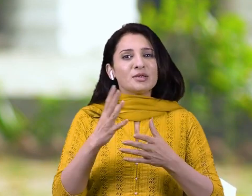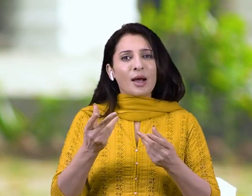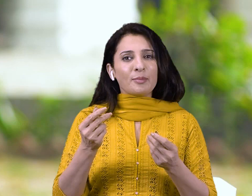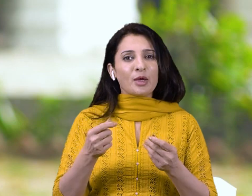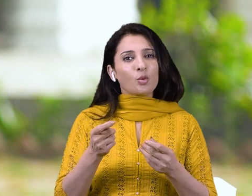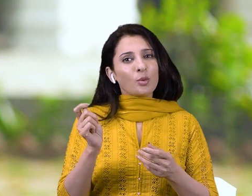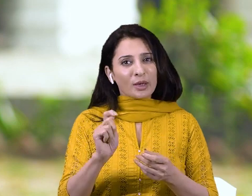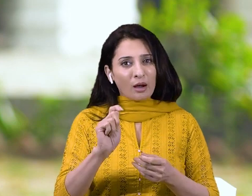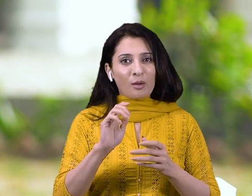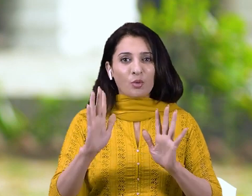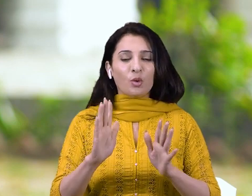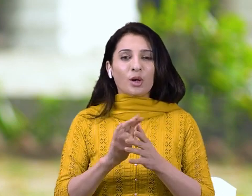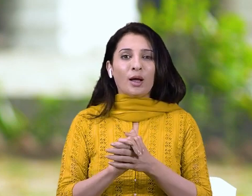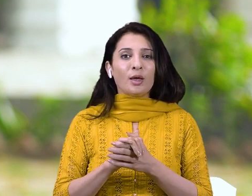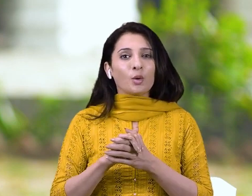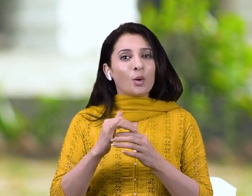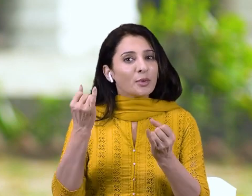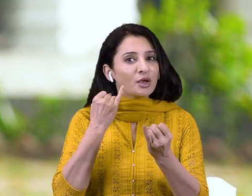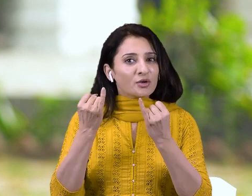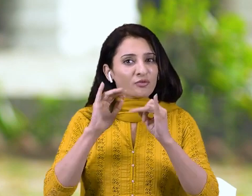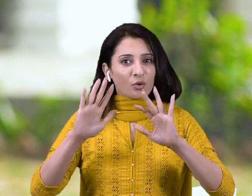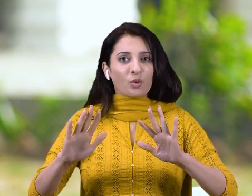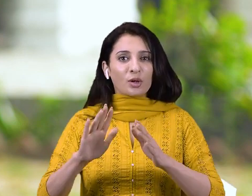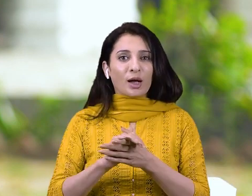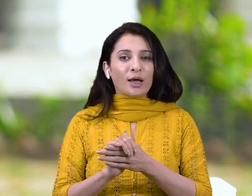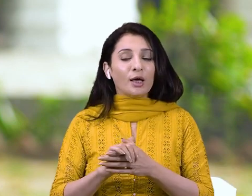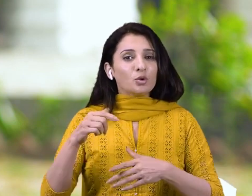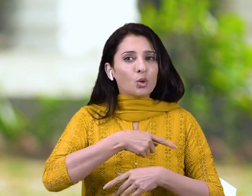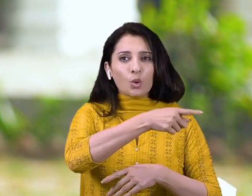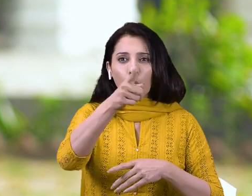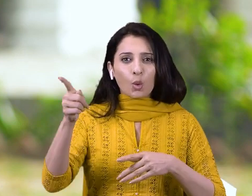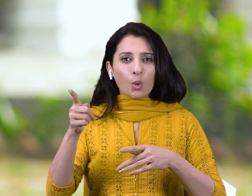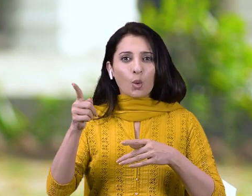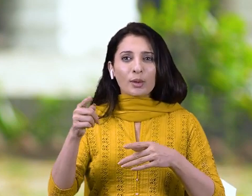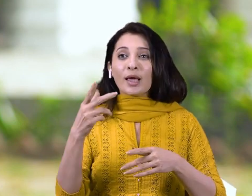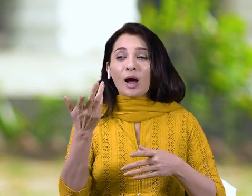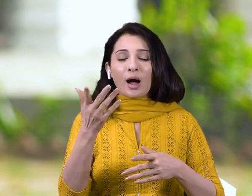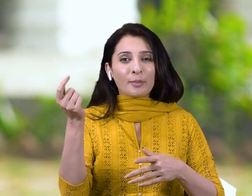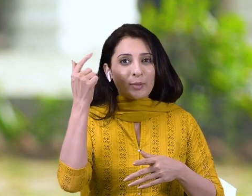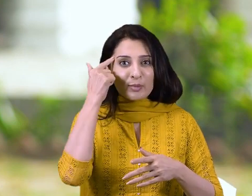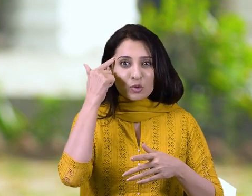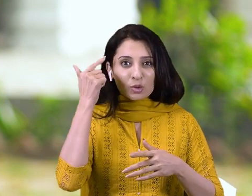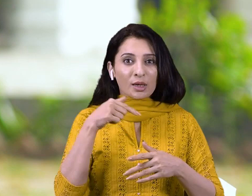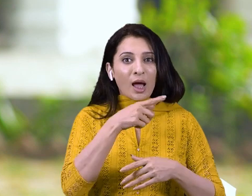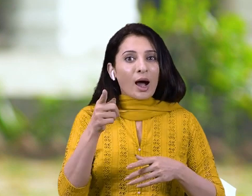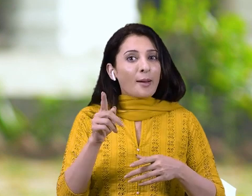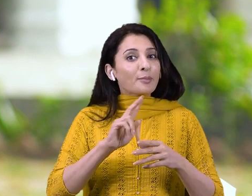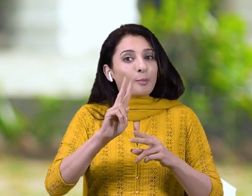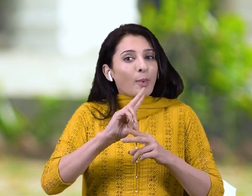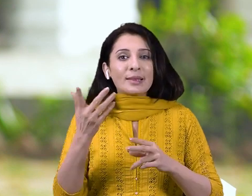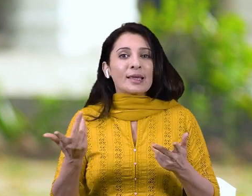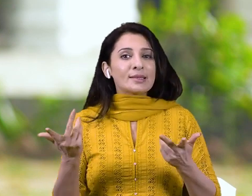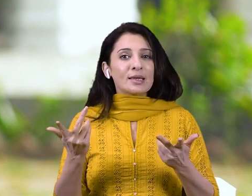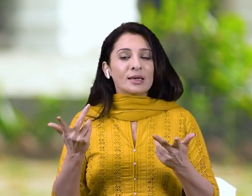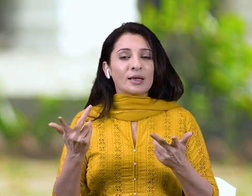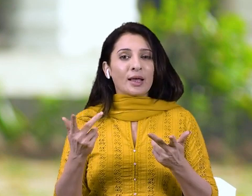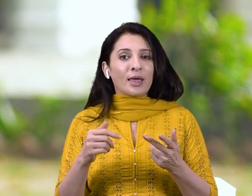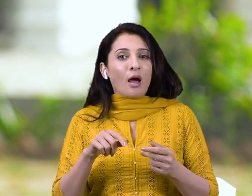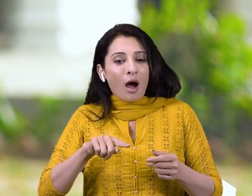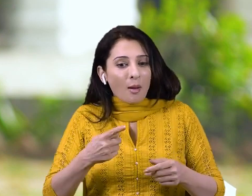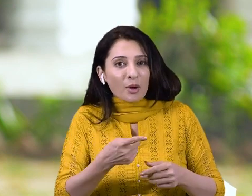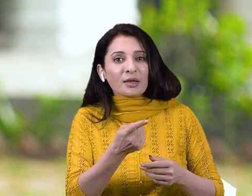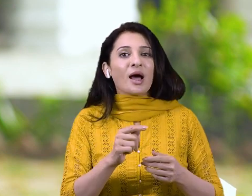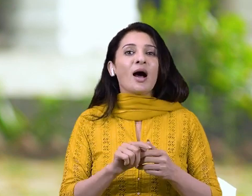day, when it comes to things like job interviews, when it comes to things as leaving impressions on people, it's how you act, it's how you speak to